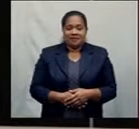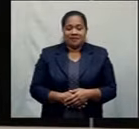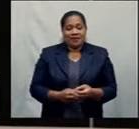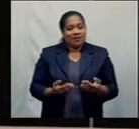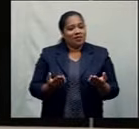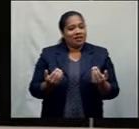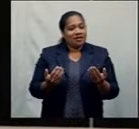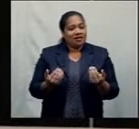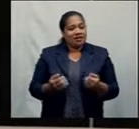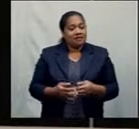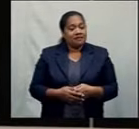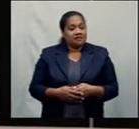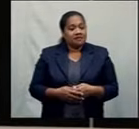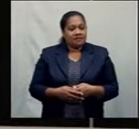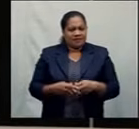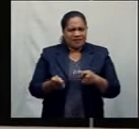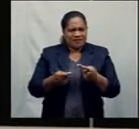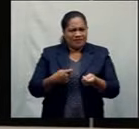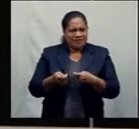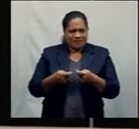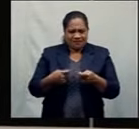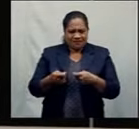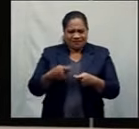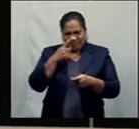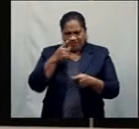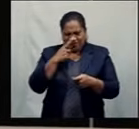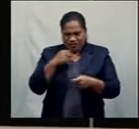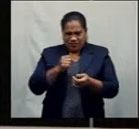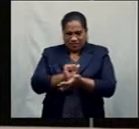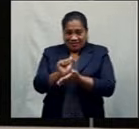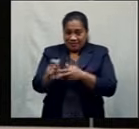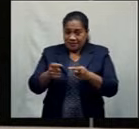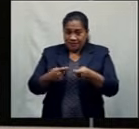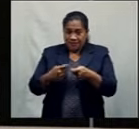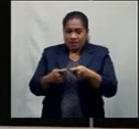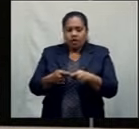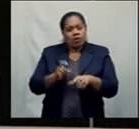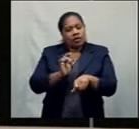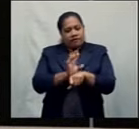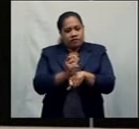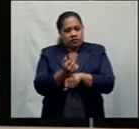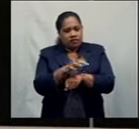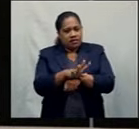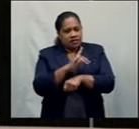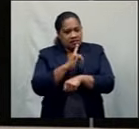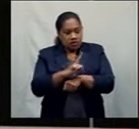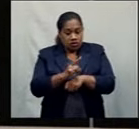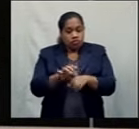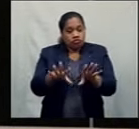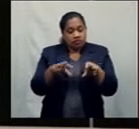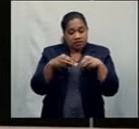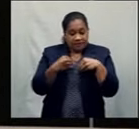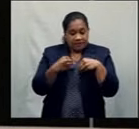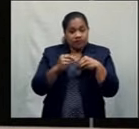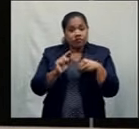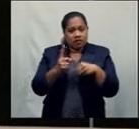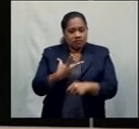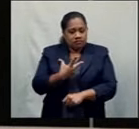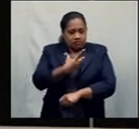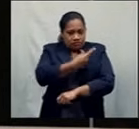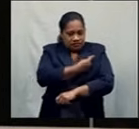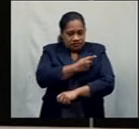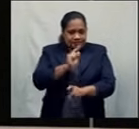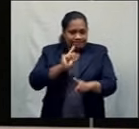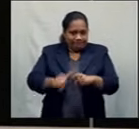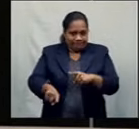Welcome back. Market vendors at the Suva Municipal Market have been advised to receive the COVID-19 vaccine as soon